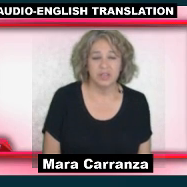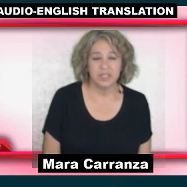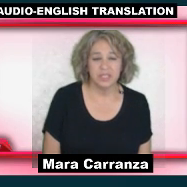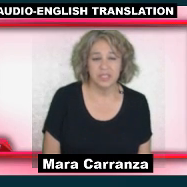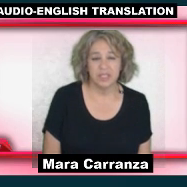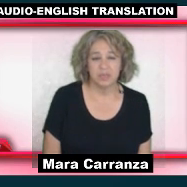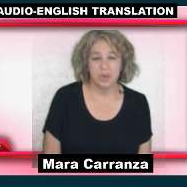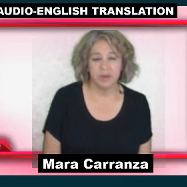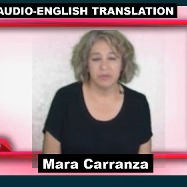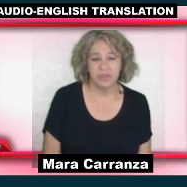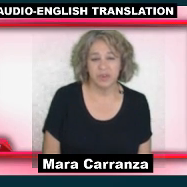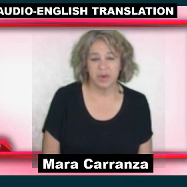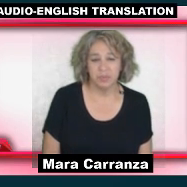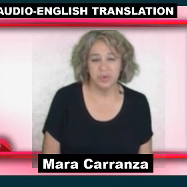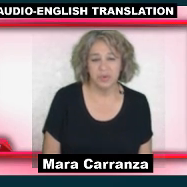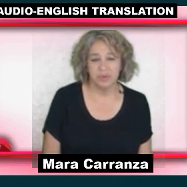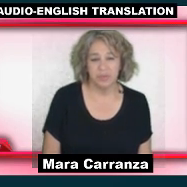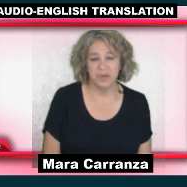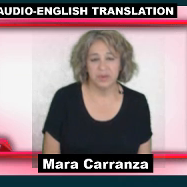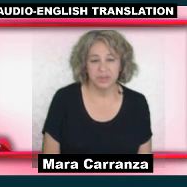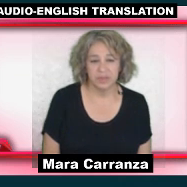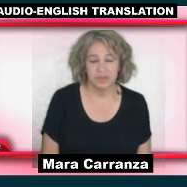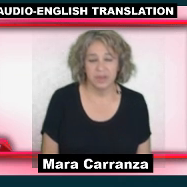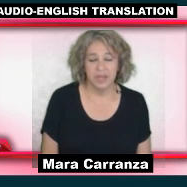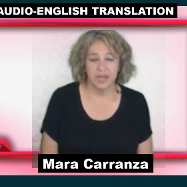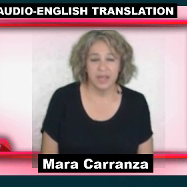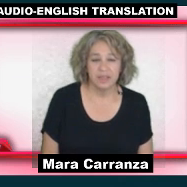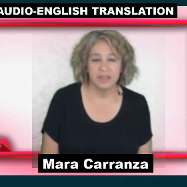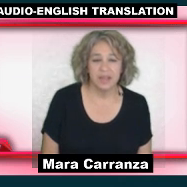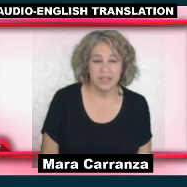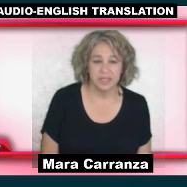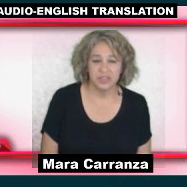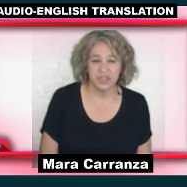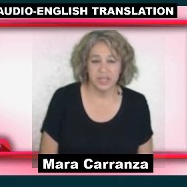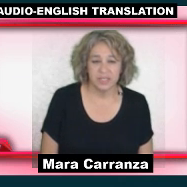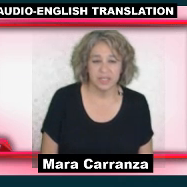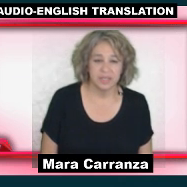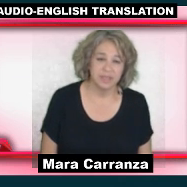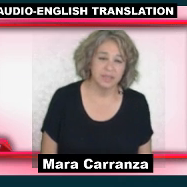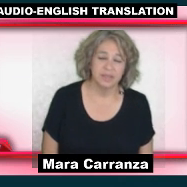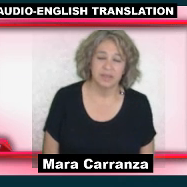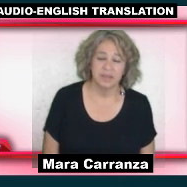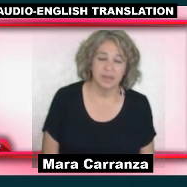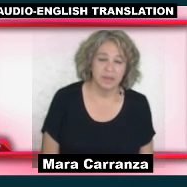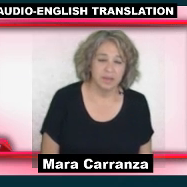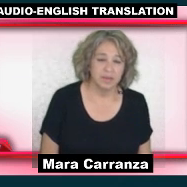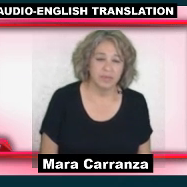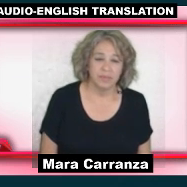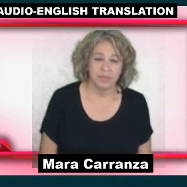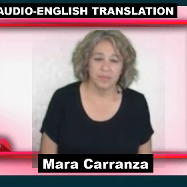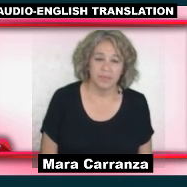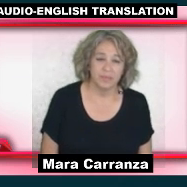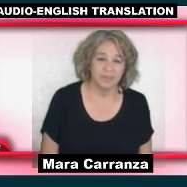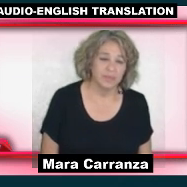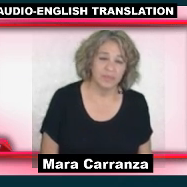So he says, let's wait for the tribunal. Nothing that is unjust